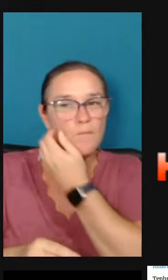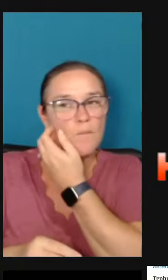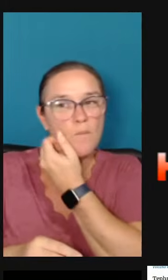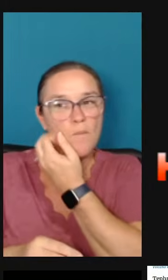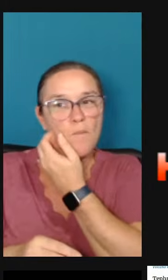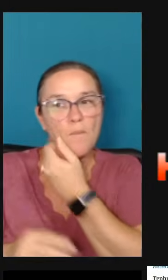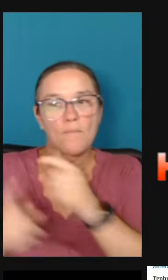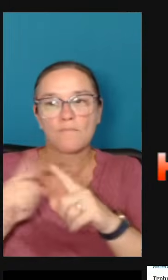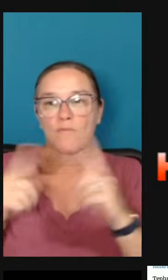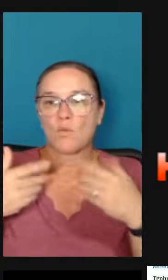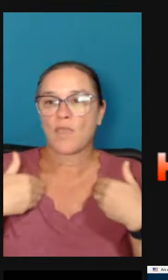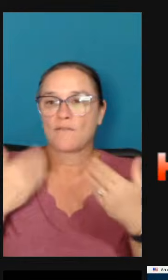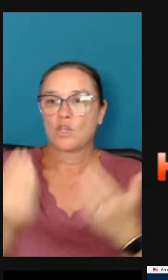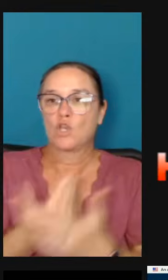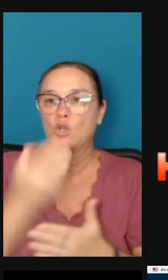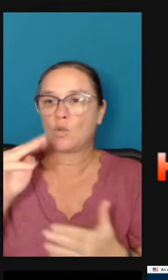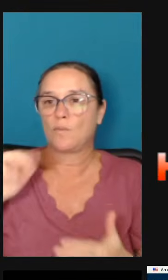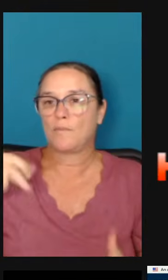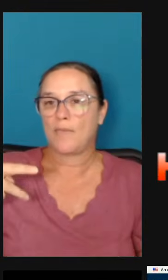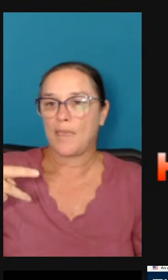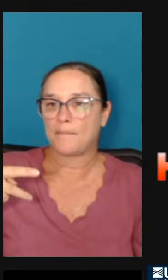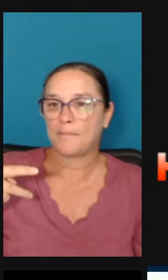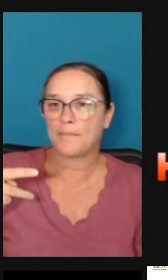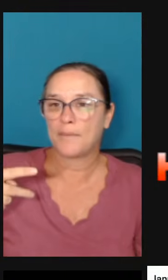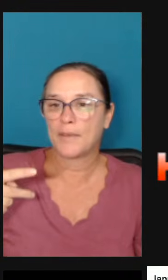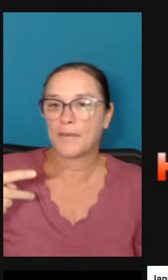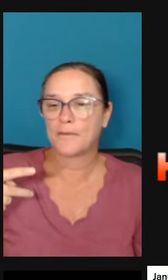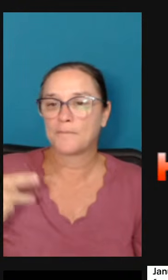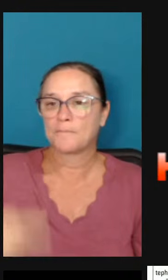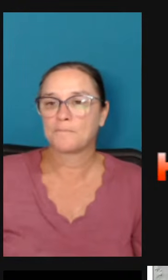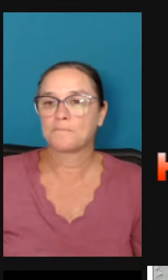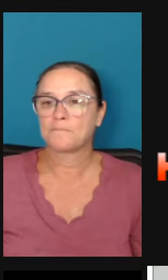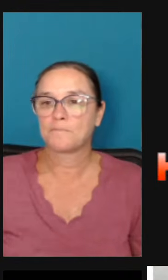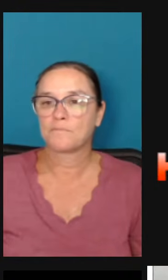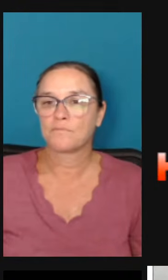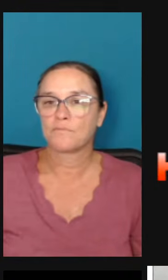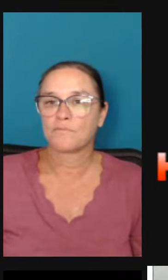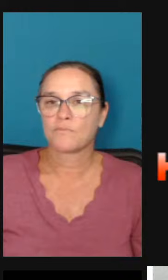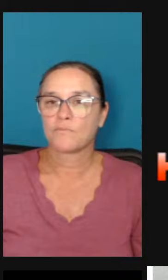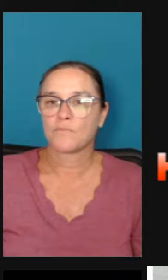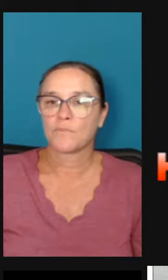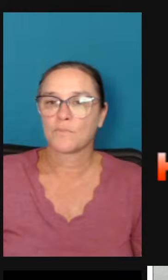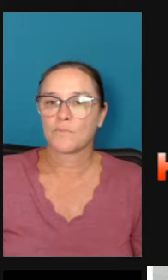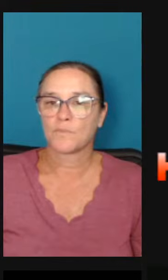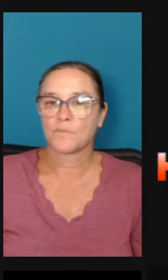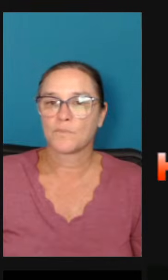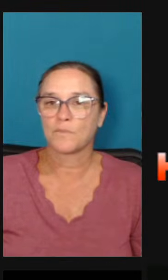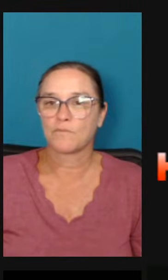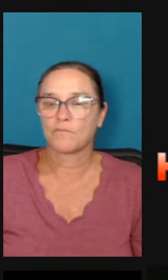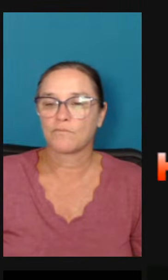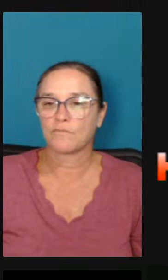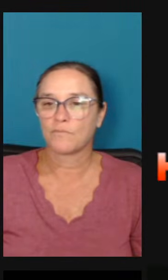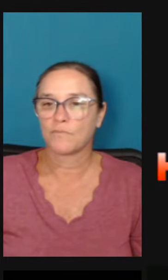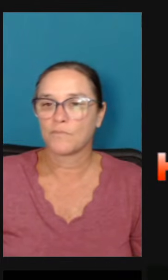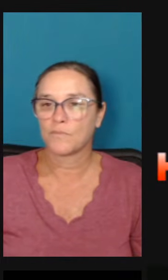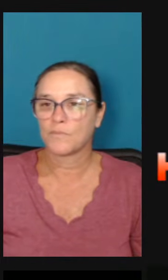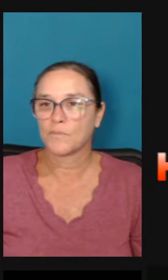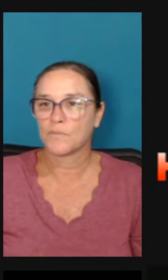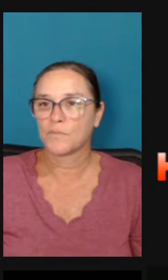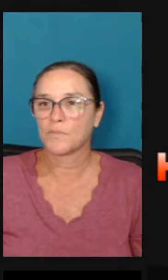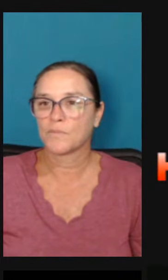have a new map. And let's look at that. Get it all on the same screen here. There we